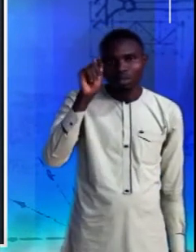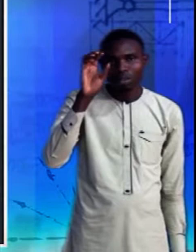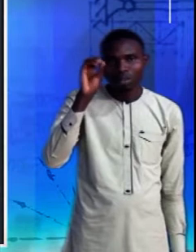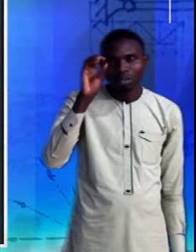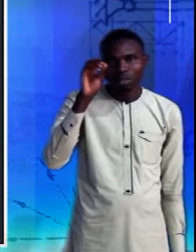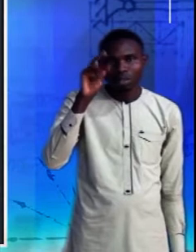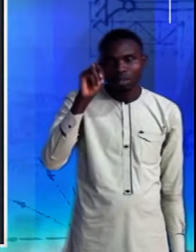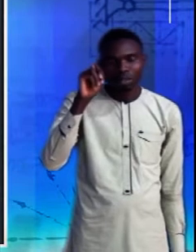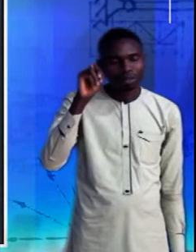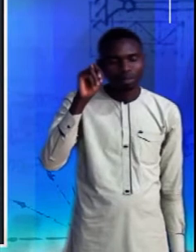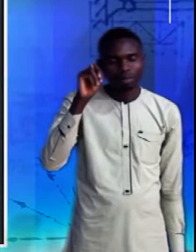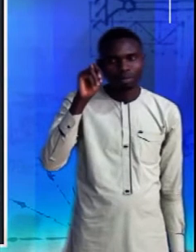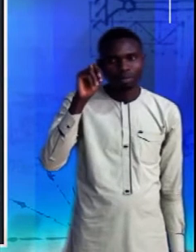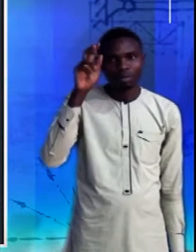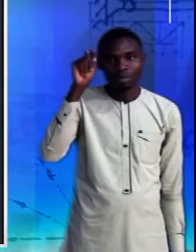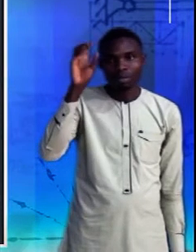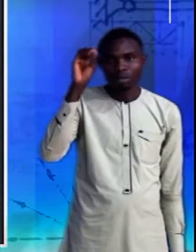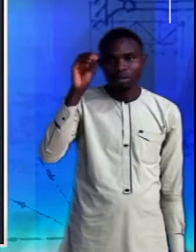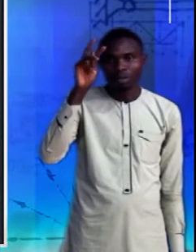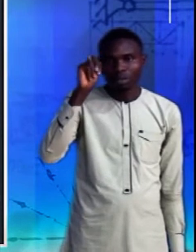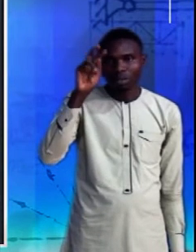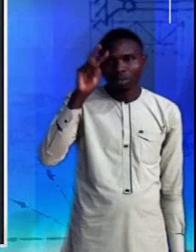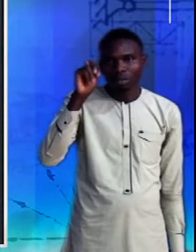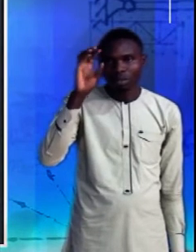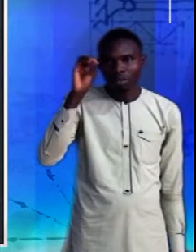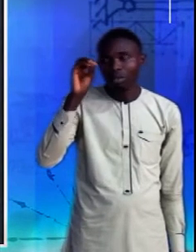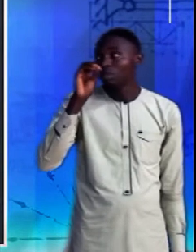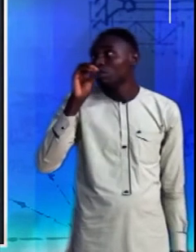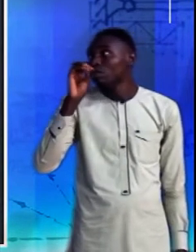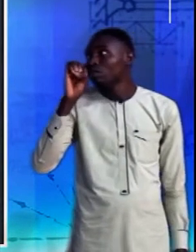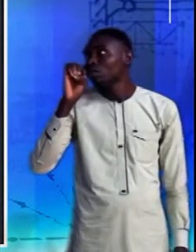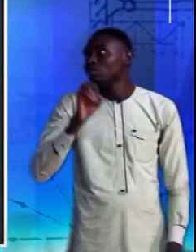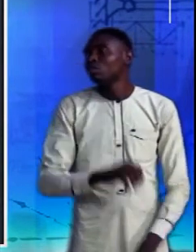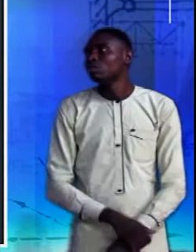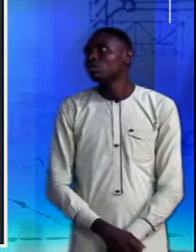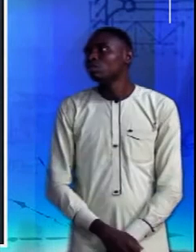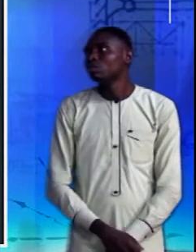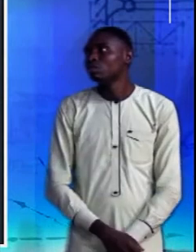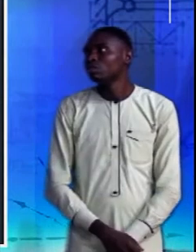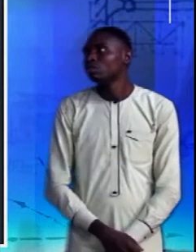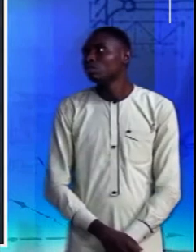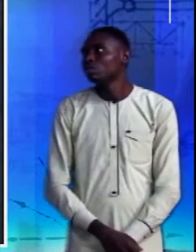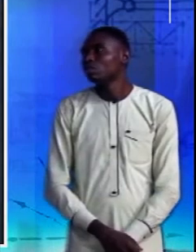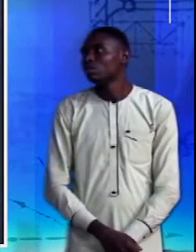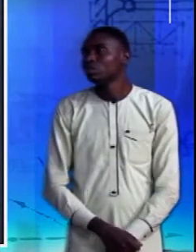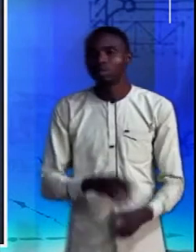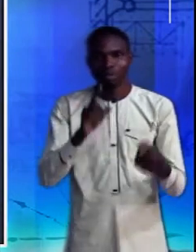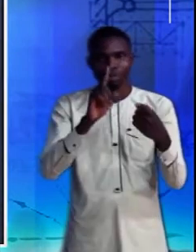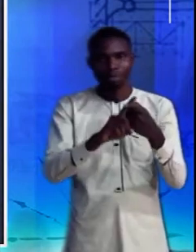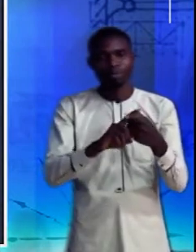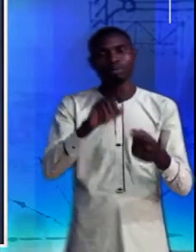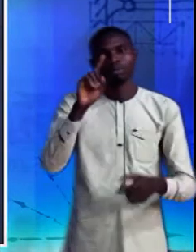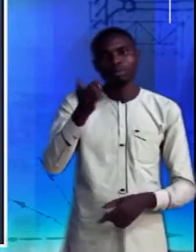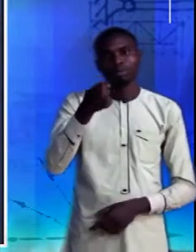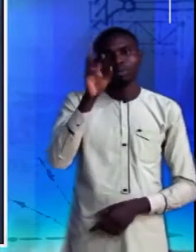4. In the fourth one, go. Now we will convert day to hour. Okay, we are only looking for the hour, so